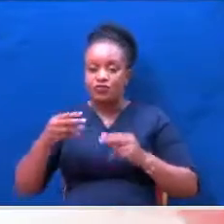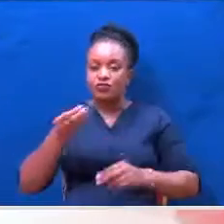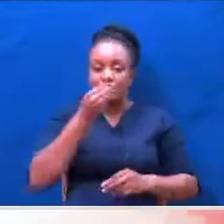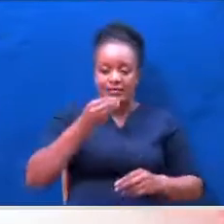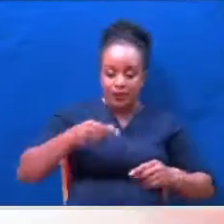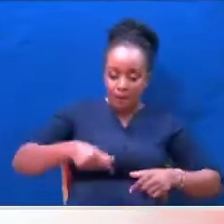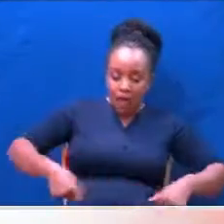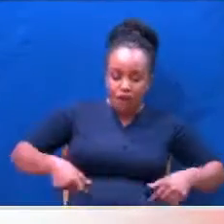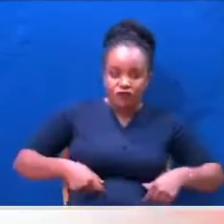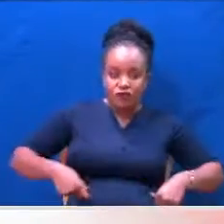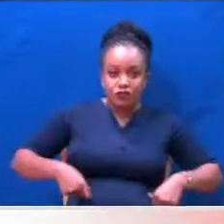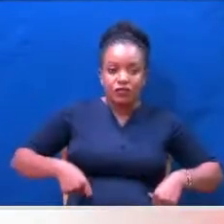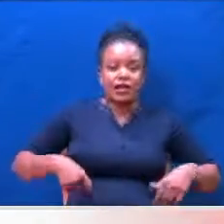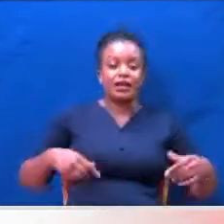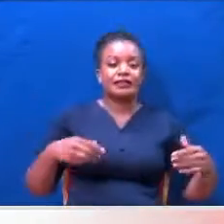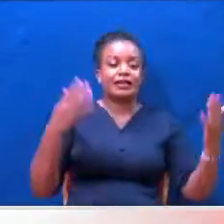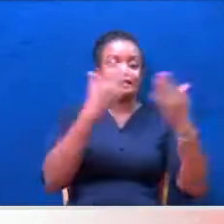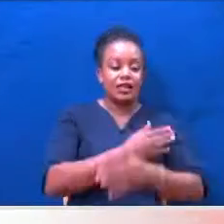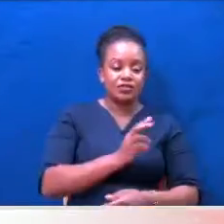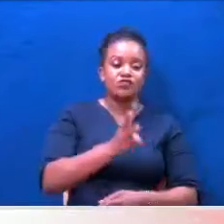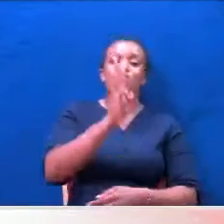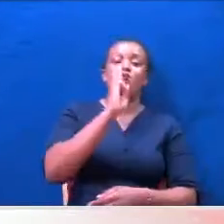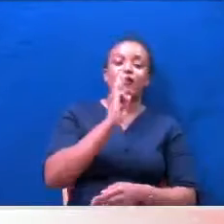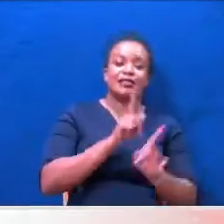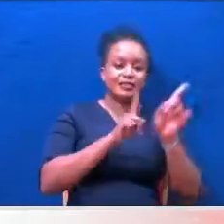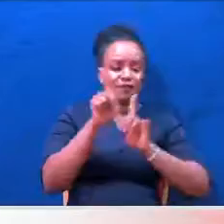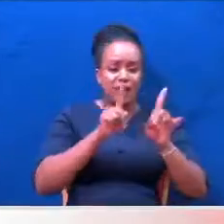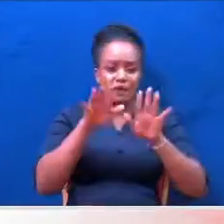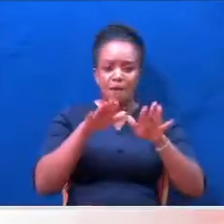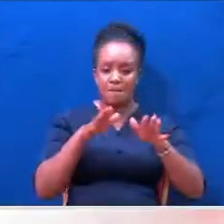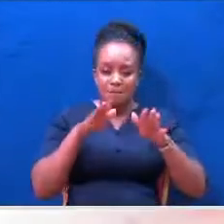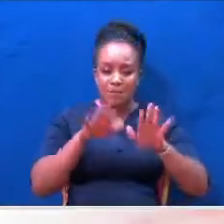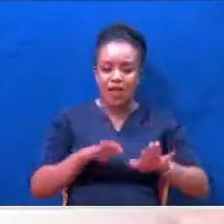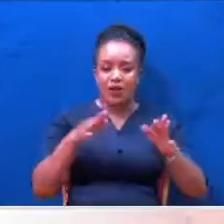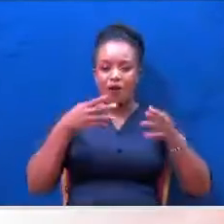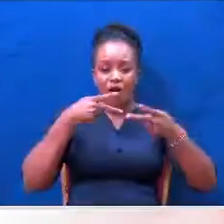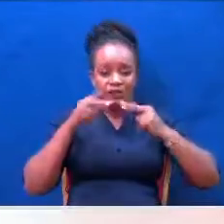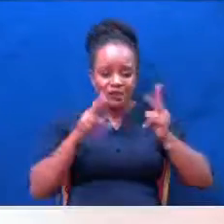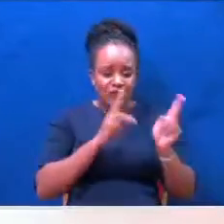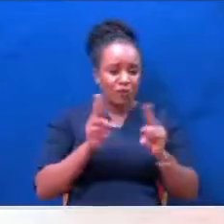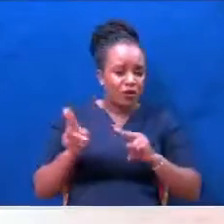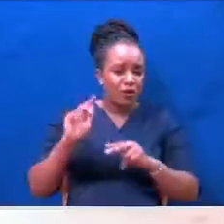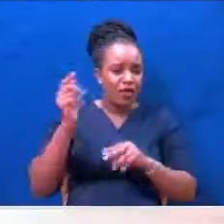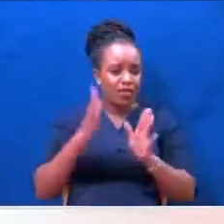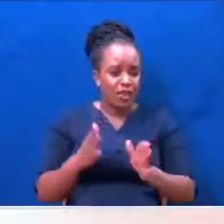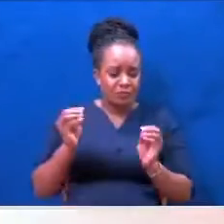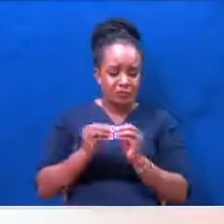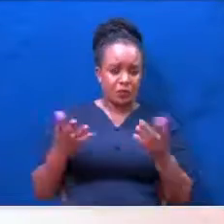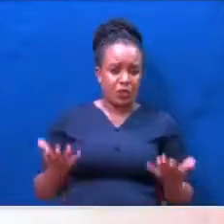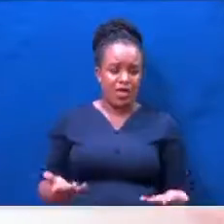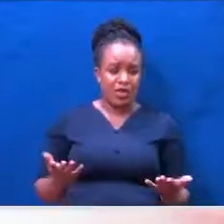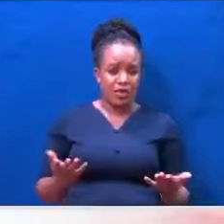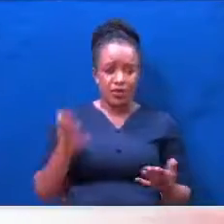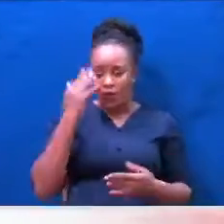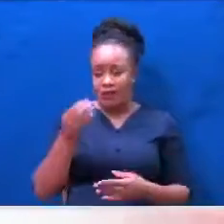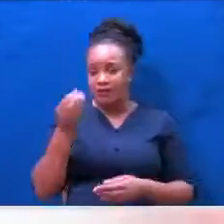jioni unakunywa wine safari park. I mean, naye mwananchi wa kawaida, tutakutana naye wapi? Kwa sababu yeye anakulanga